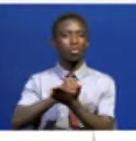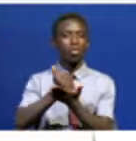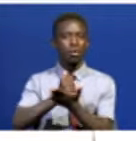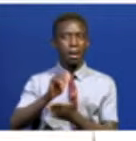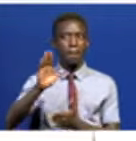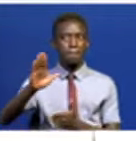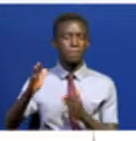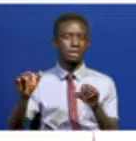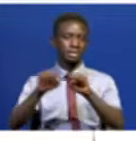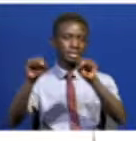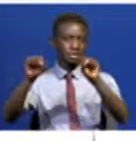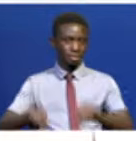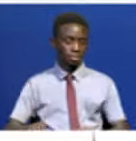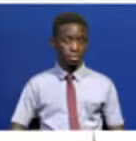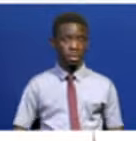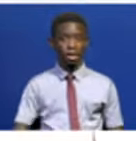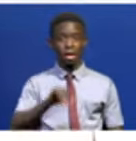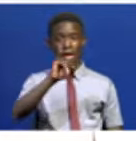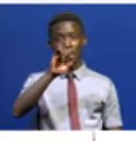Issue of IEBC,